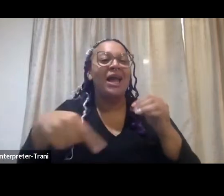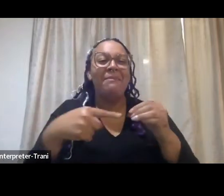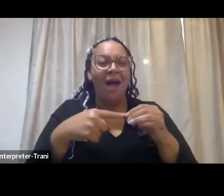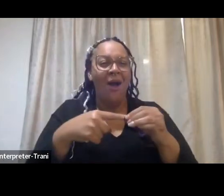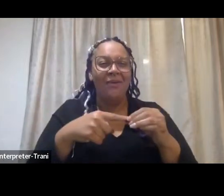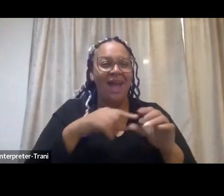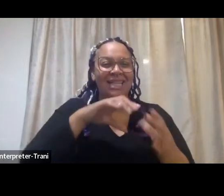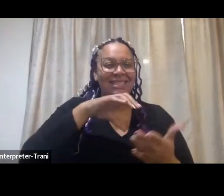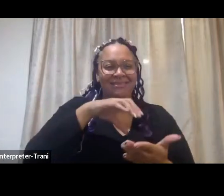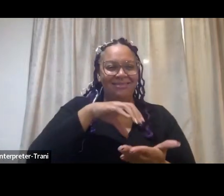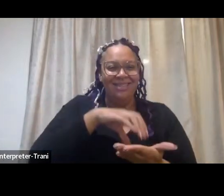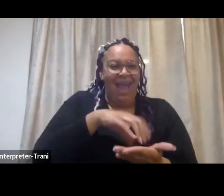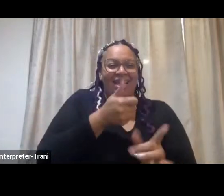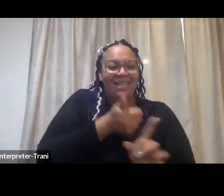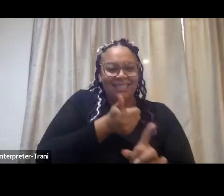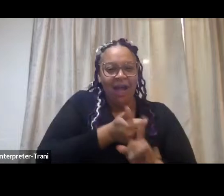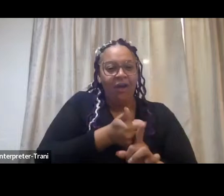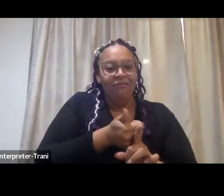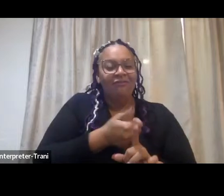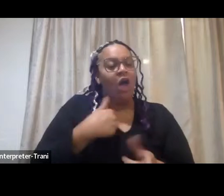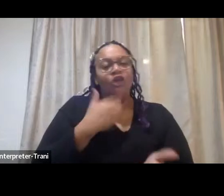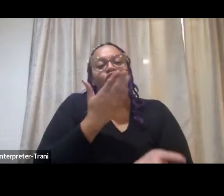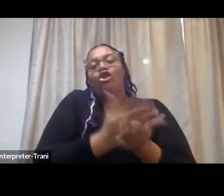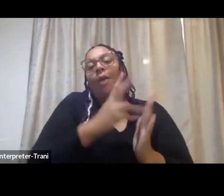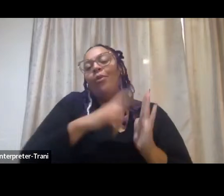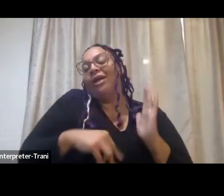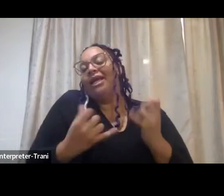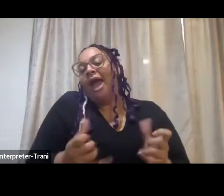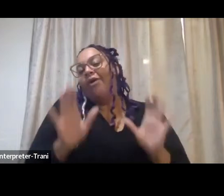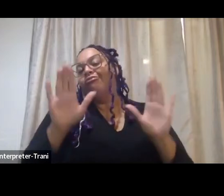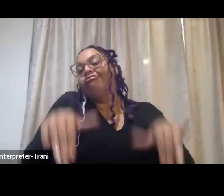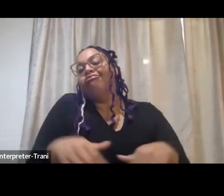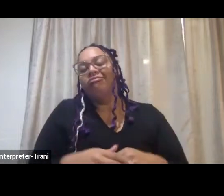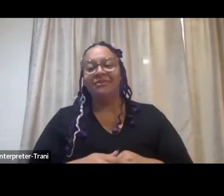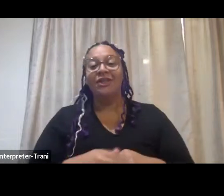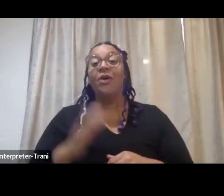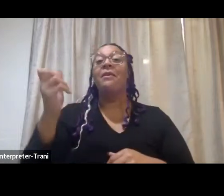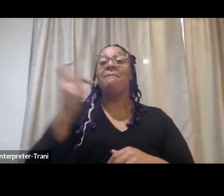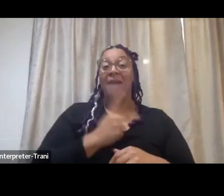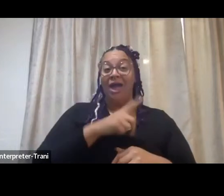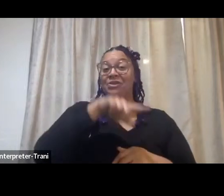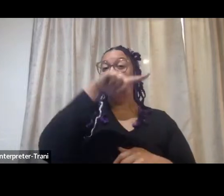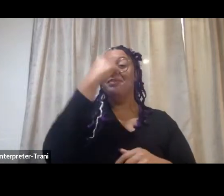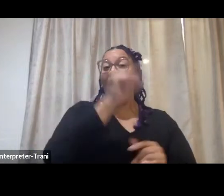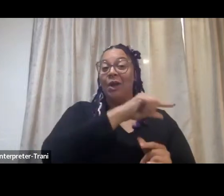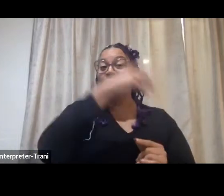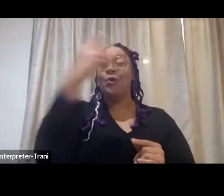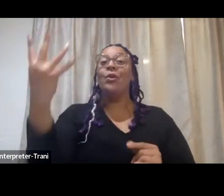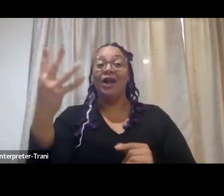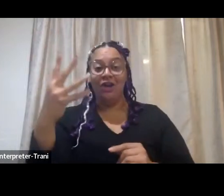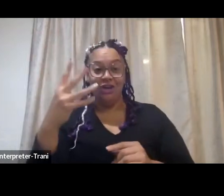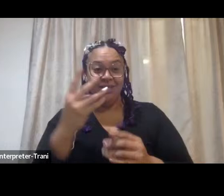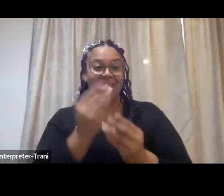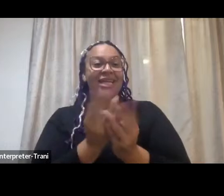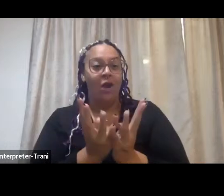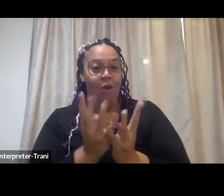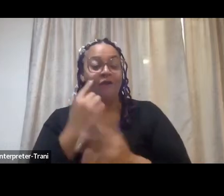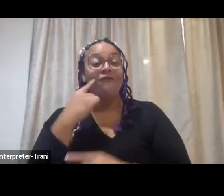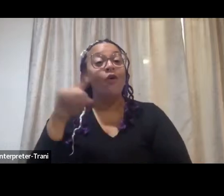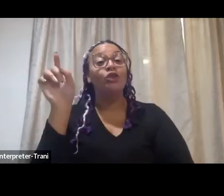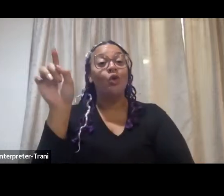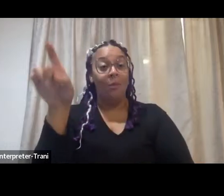with the Oracle. I'll stop reading you. So we're back to the Black Queer Tarot for